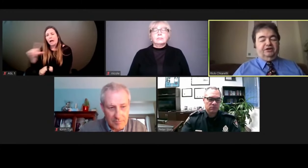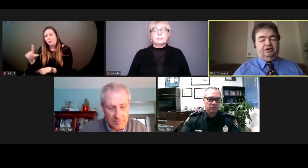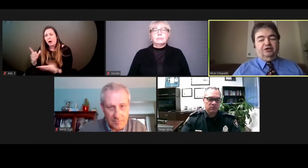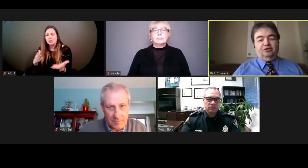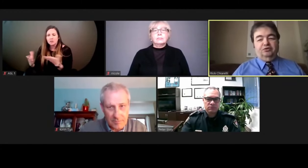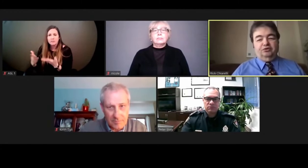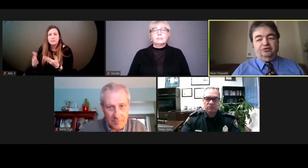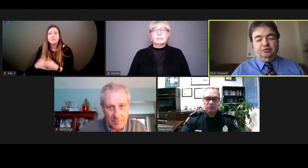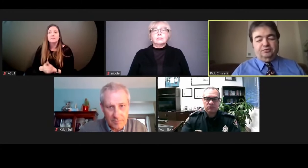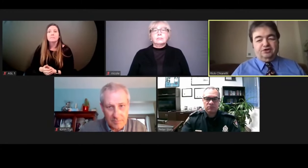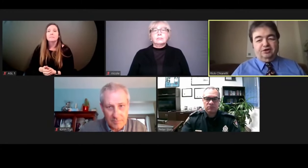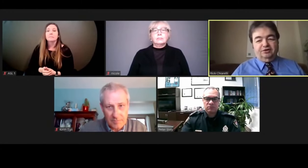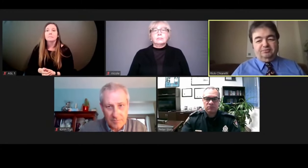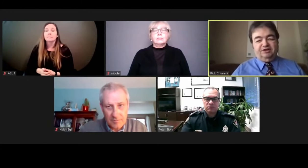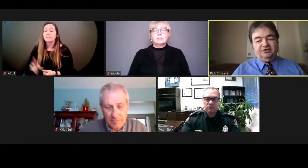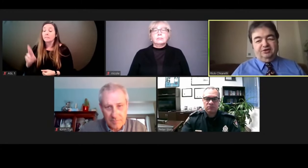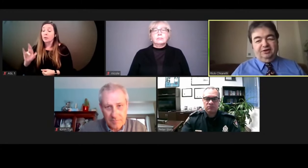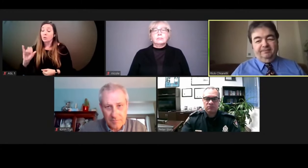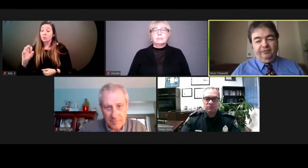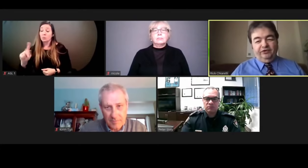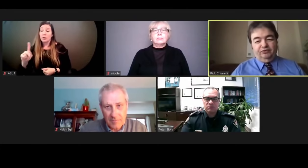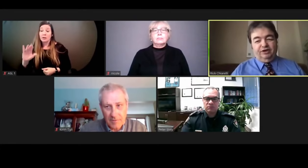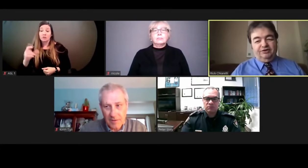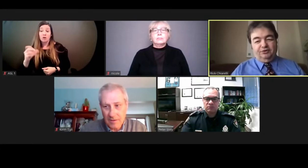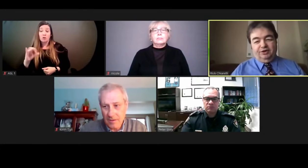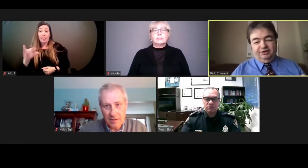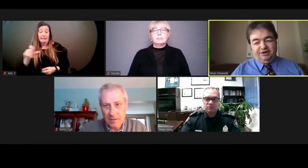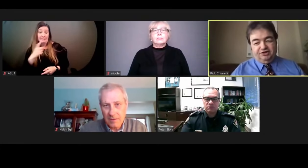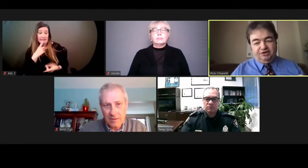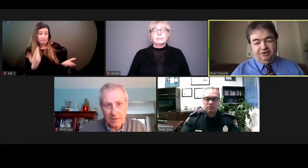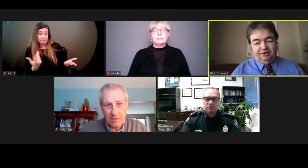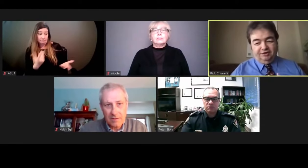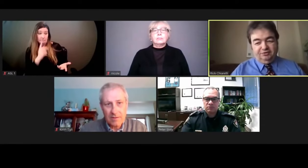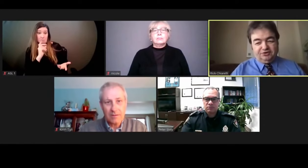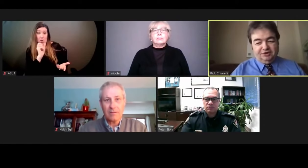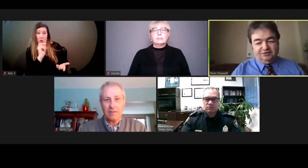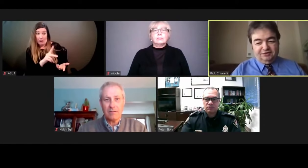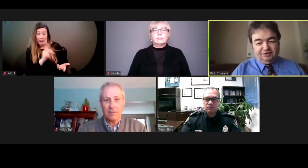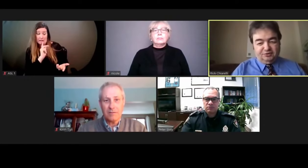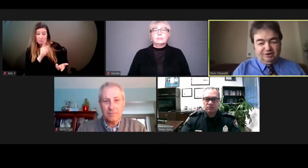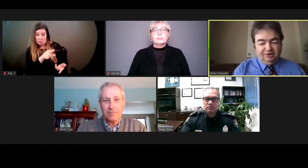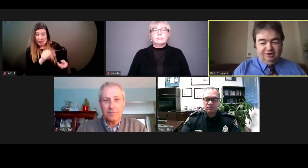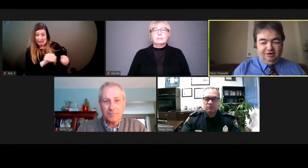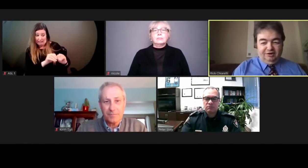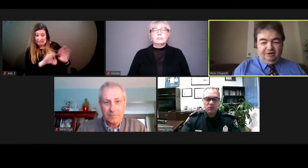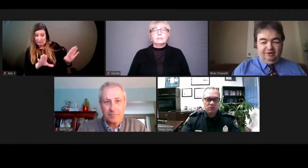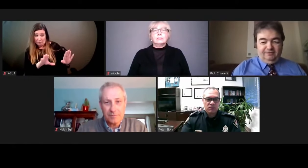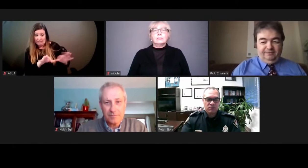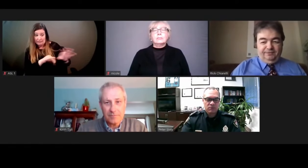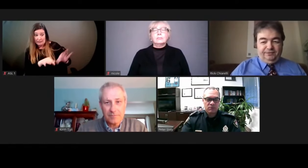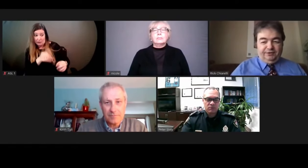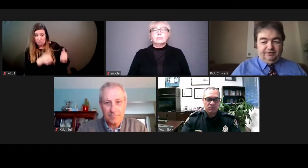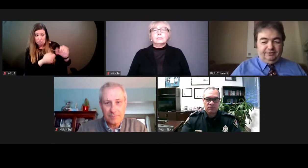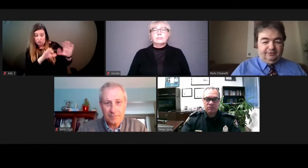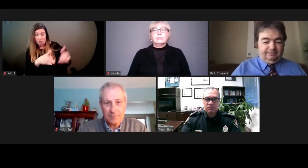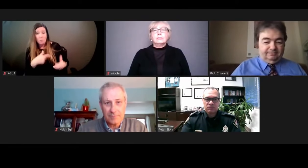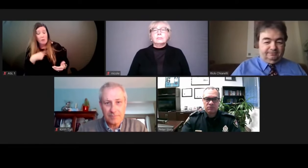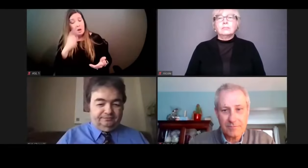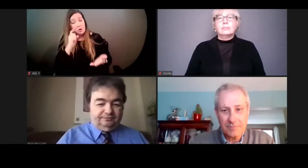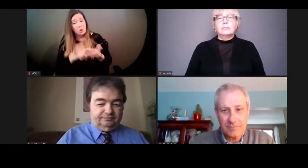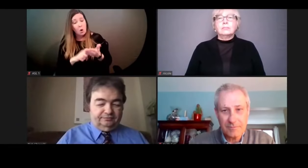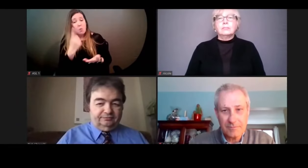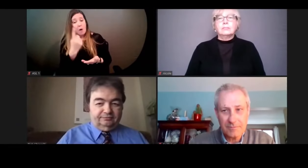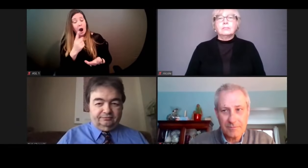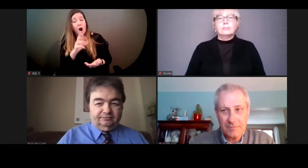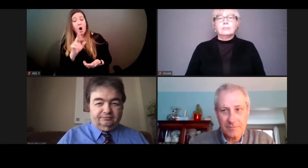make it clear who those groups are. It's basically race, orientation, and those kinds of things, right? Yeah, if we can keep to one question